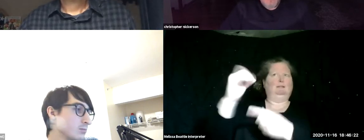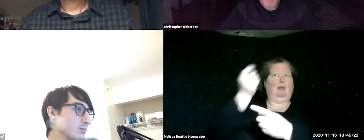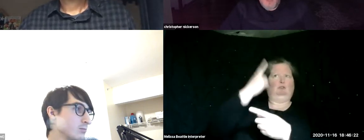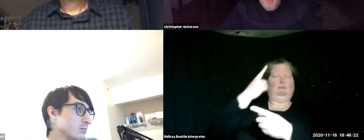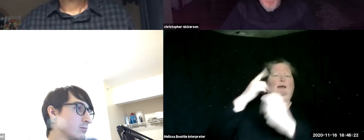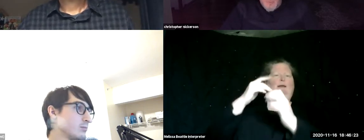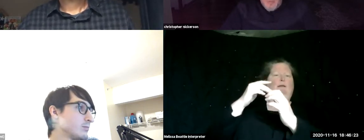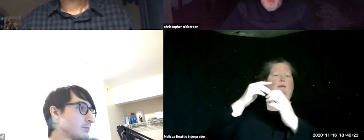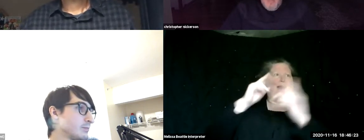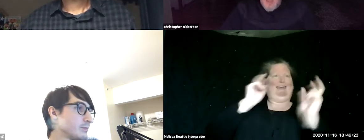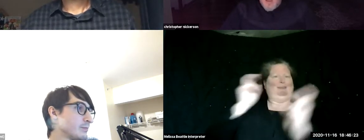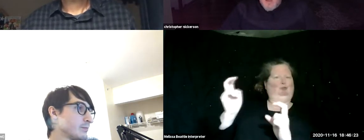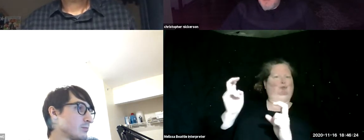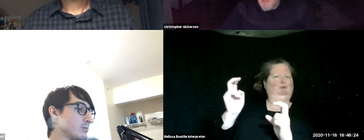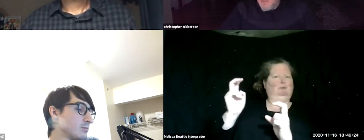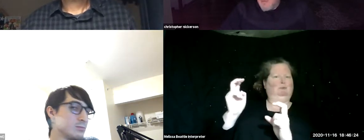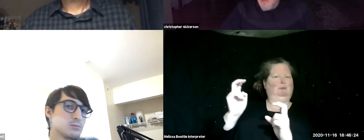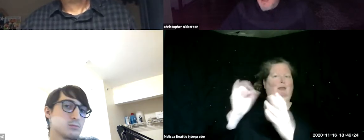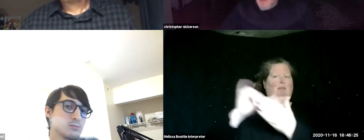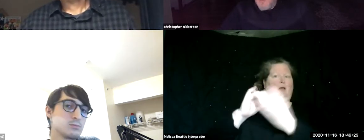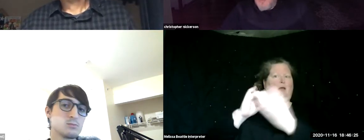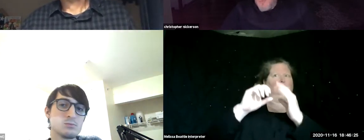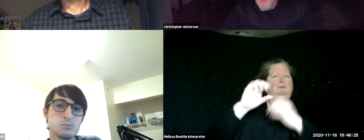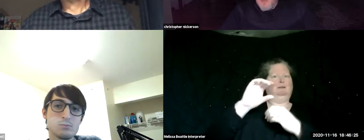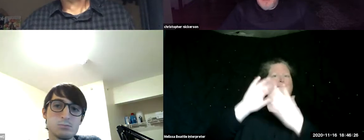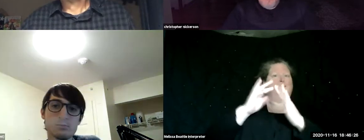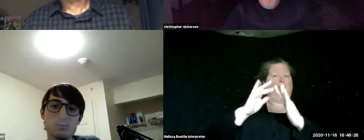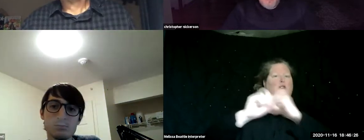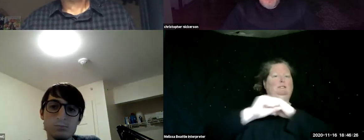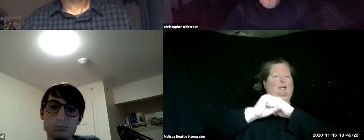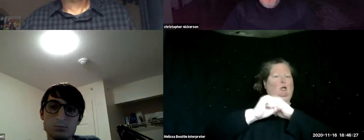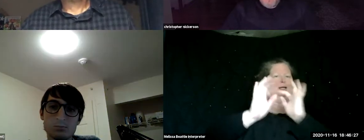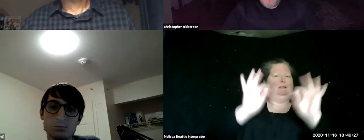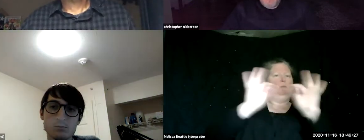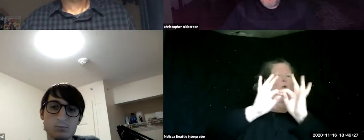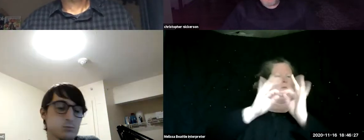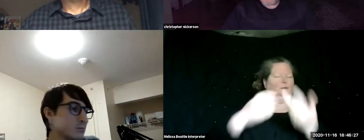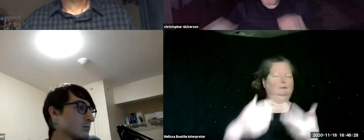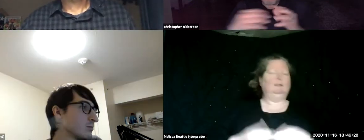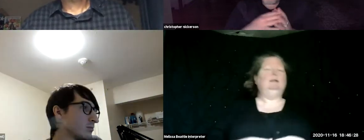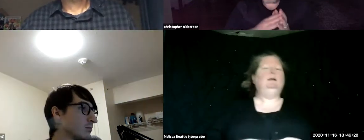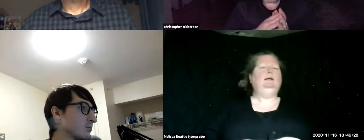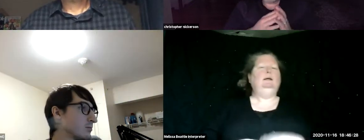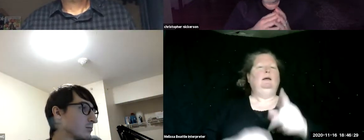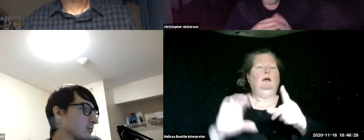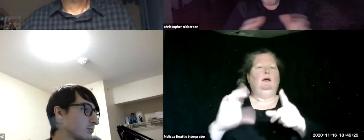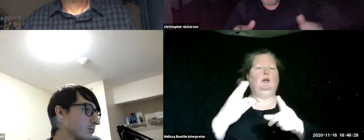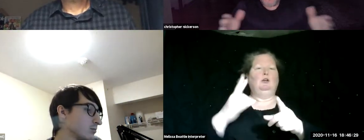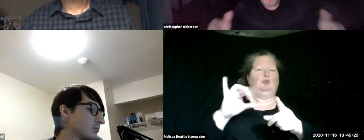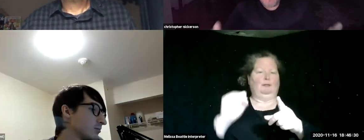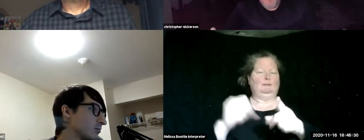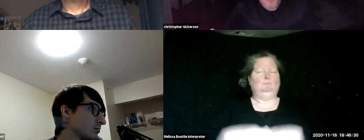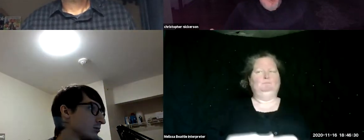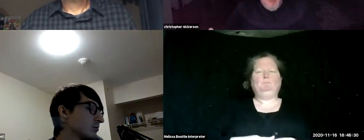place. Yeah, totally. I think that the one thing to your advantage there is that the